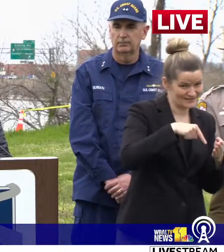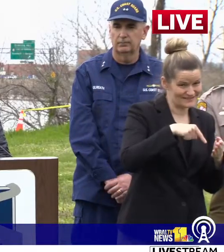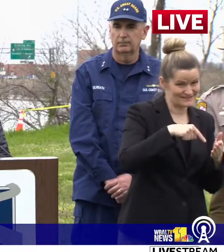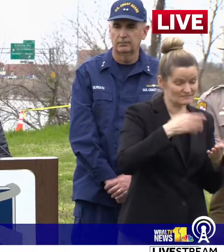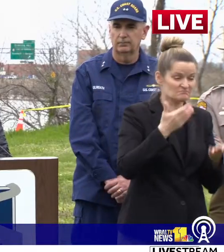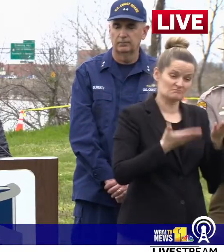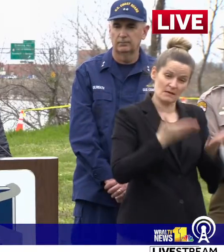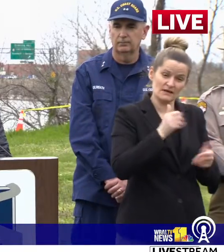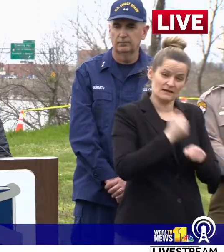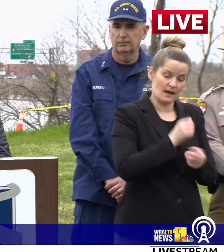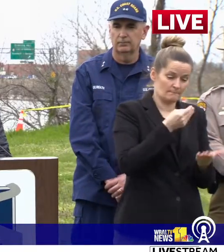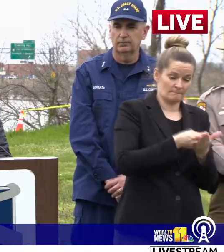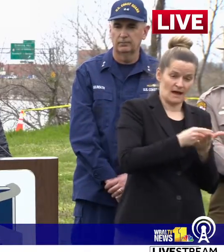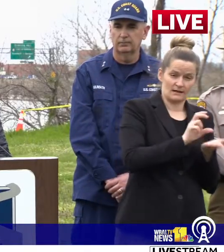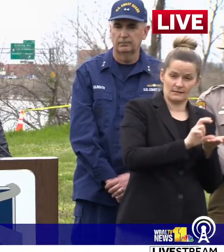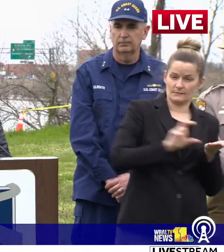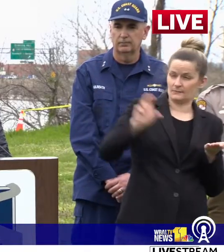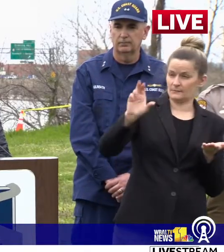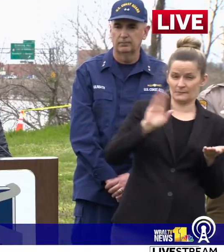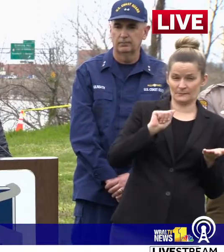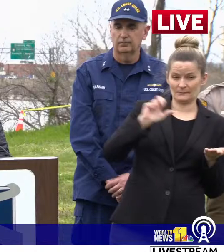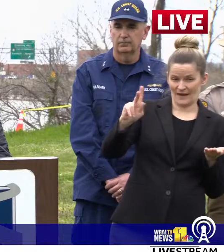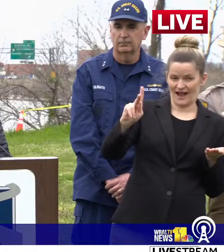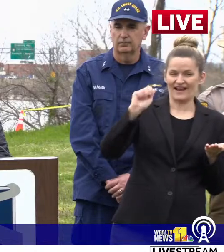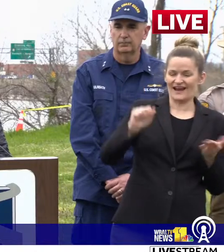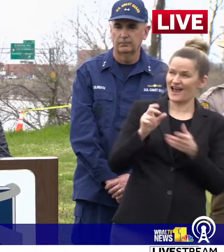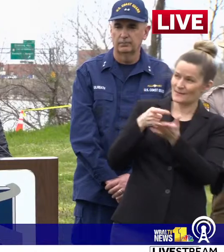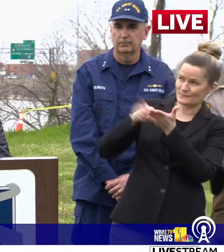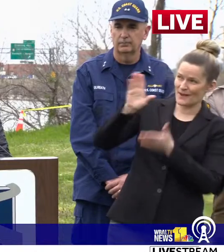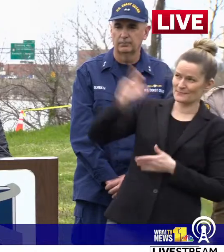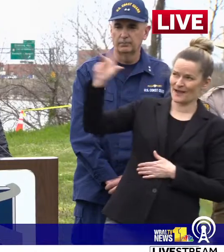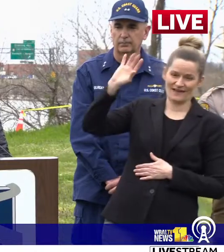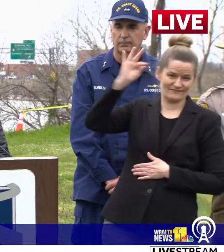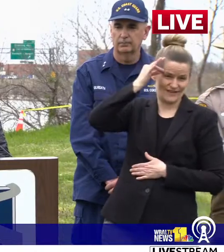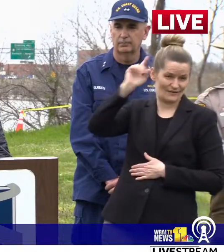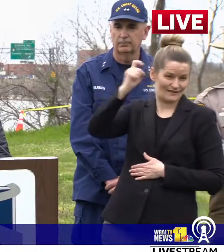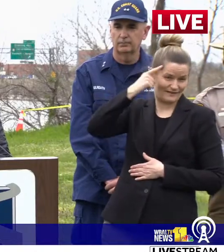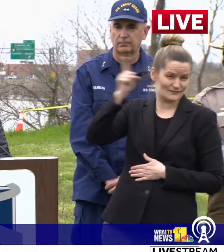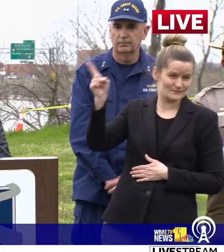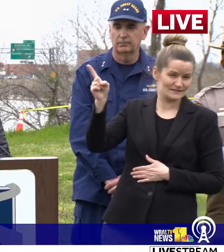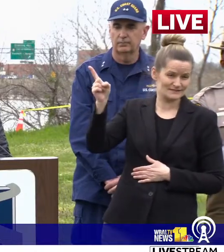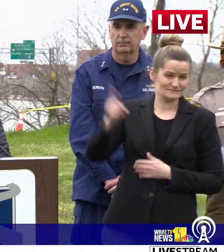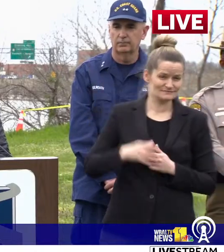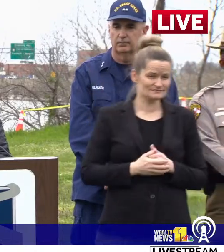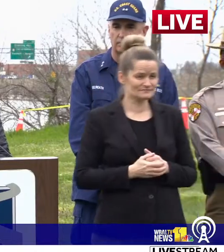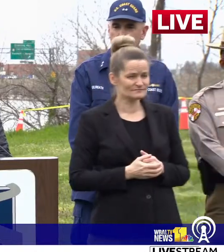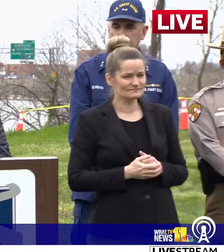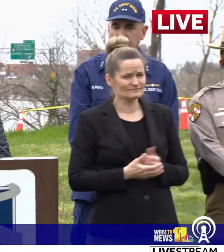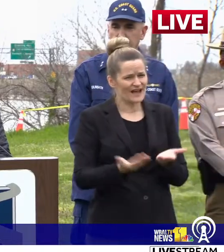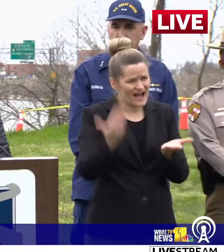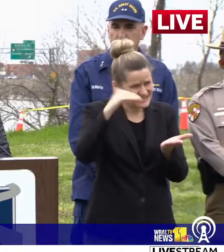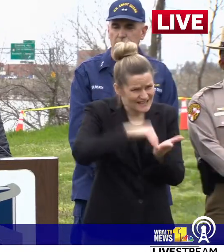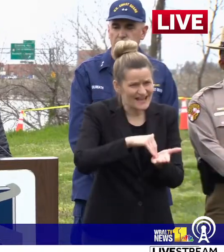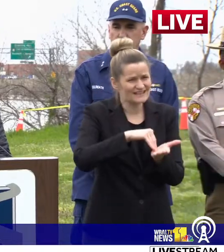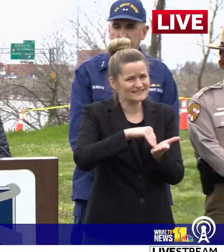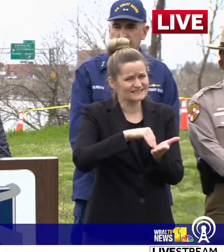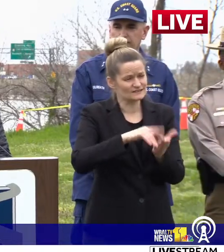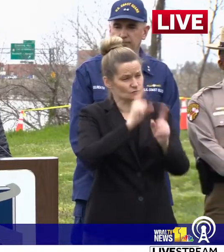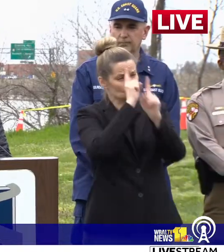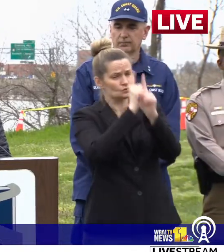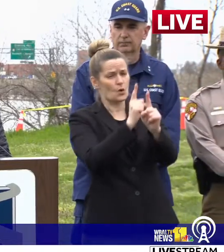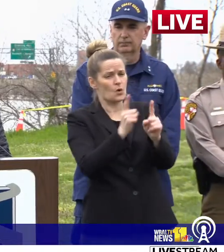federal government to offset any outlays the federal government undertakes in this effort. So we are here again to get this job